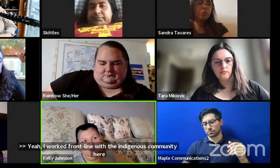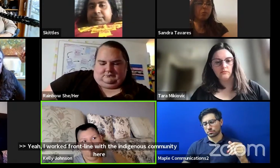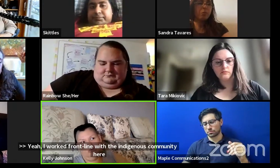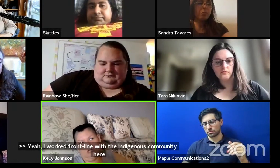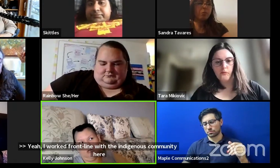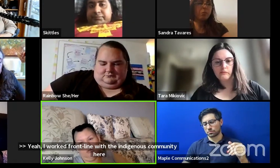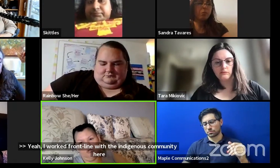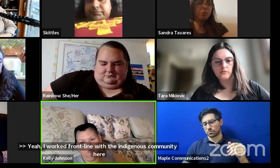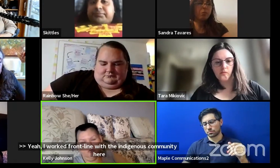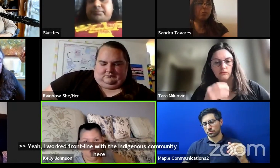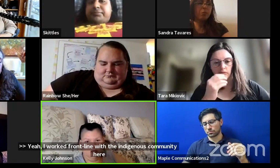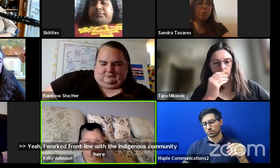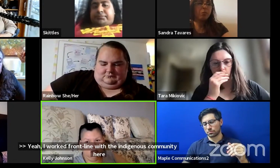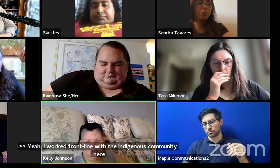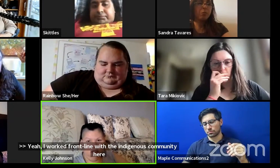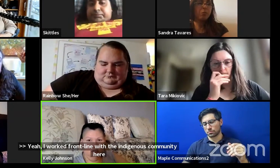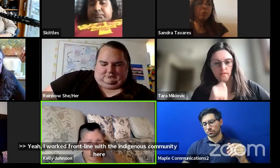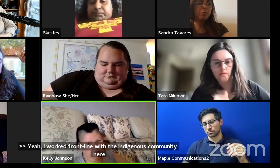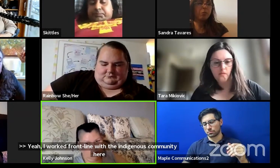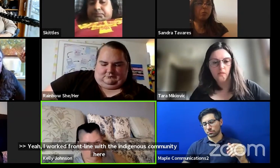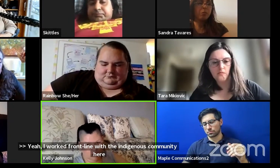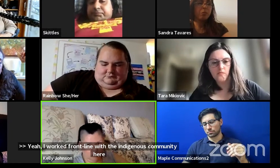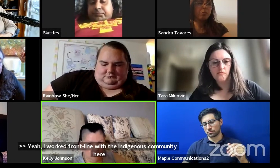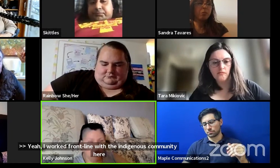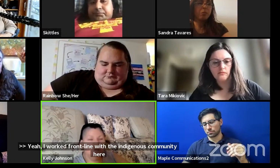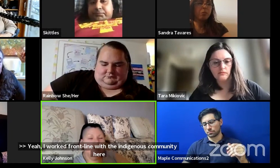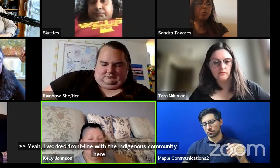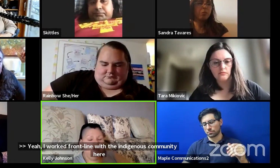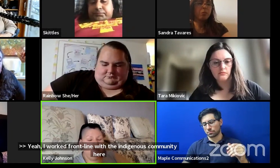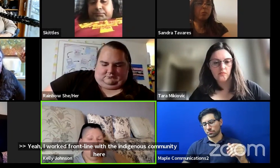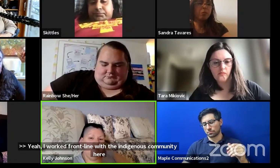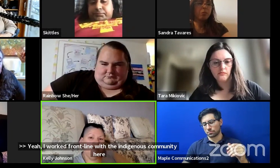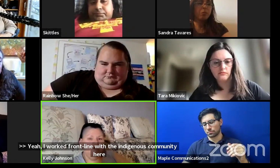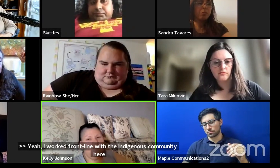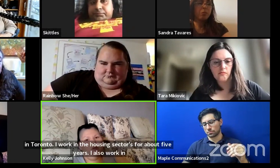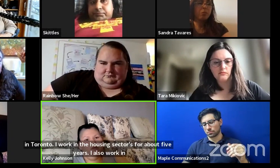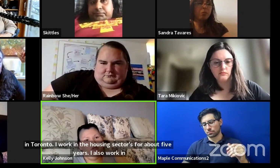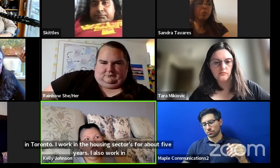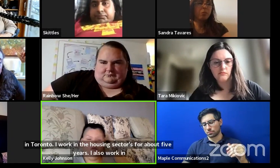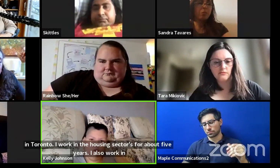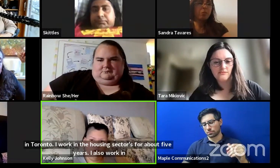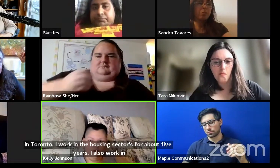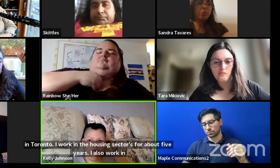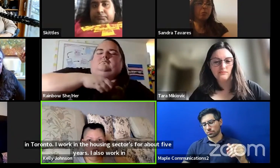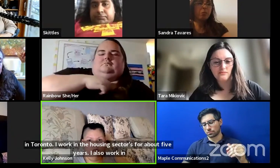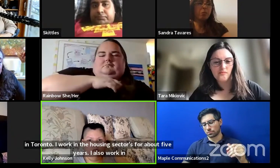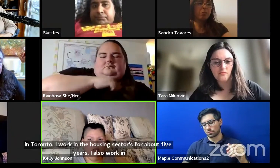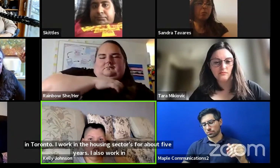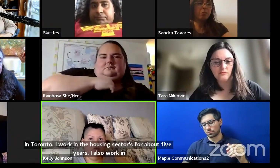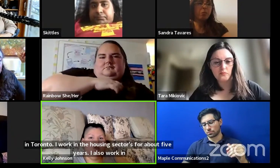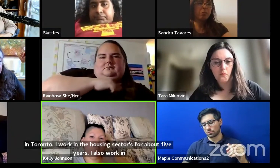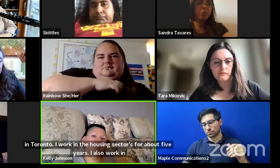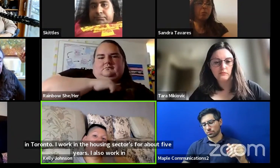in currently now in shelter settings, and I do outreach as well. So I met Doris when I was actually a housing worker through one of